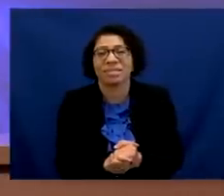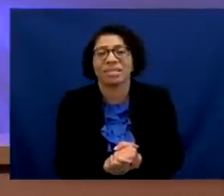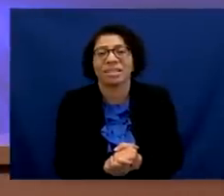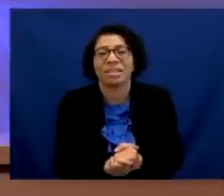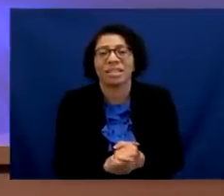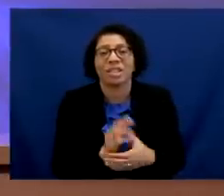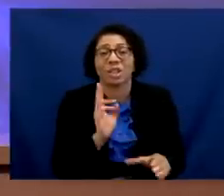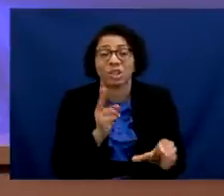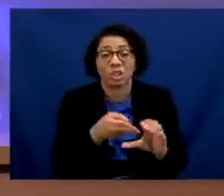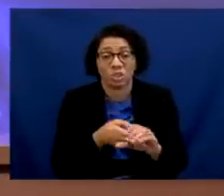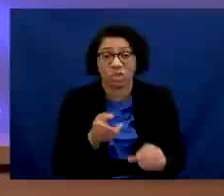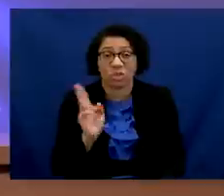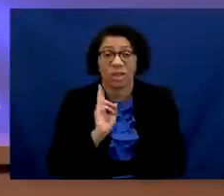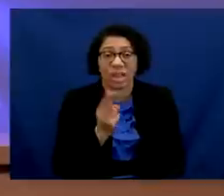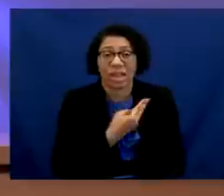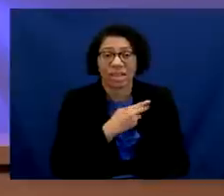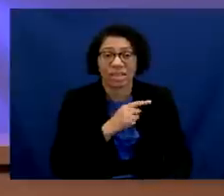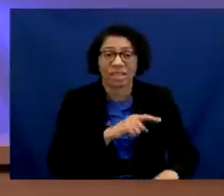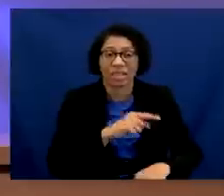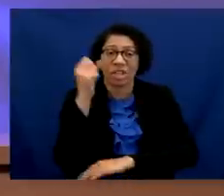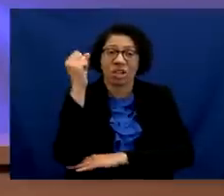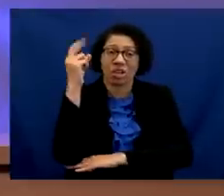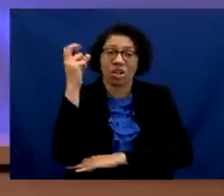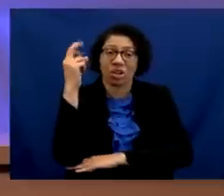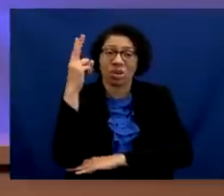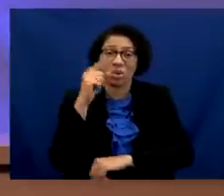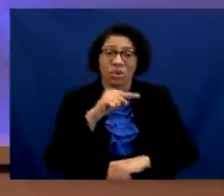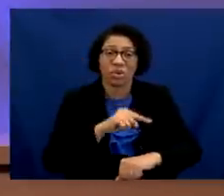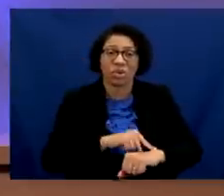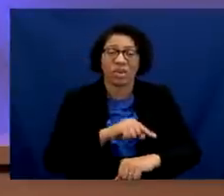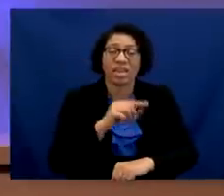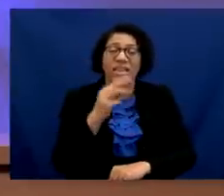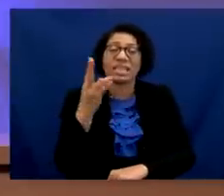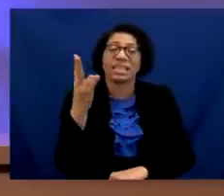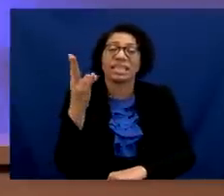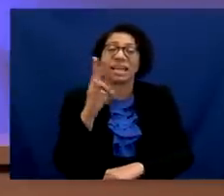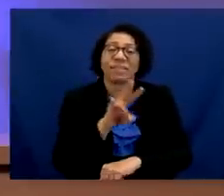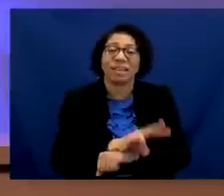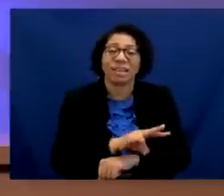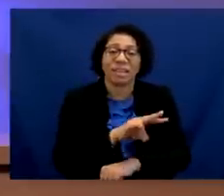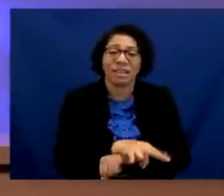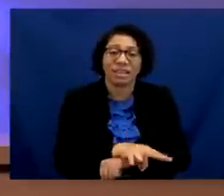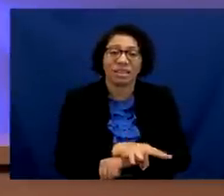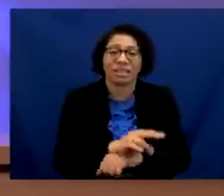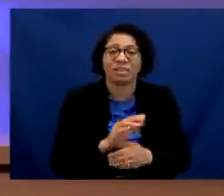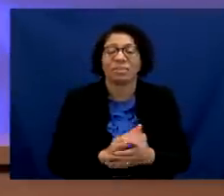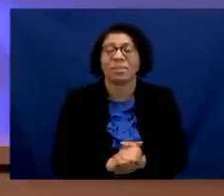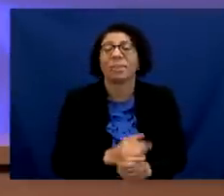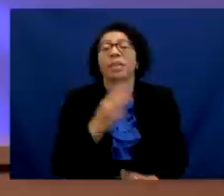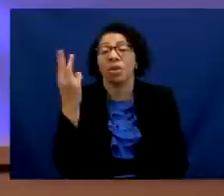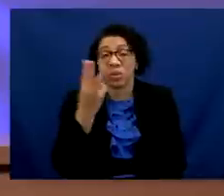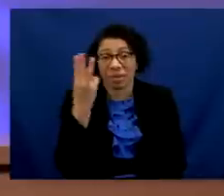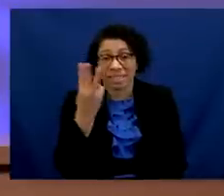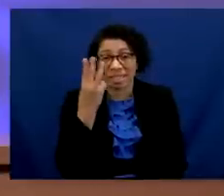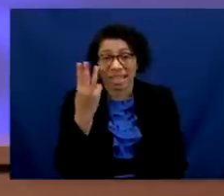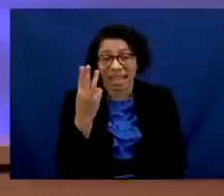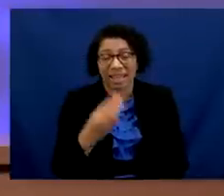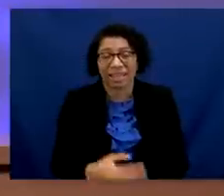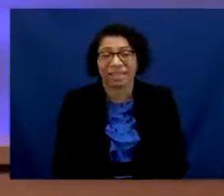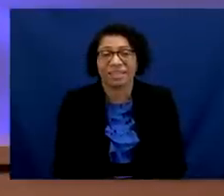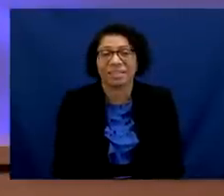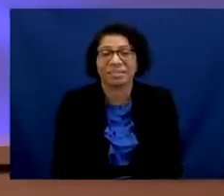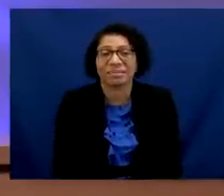Bible study at noon and or 7 p.m. this coming Wednesday. And, of course, we want to look